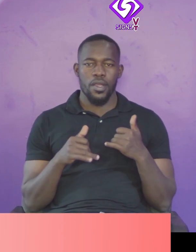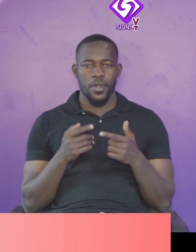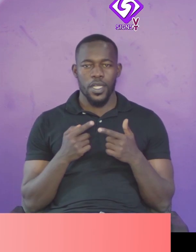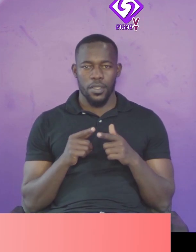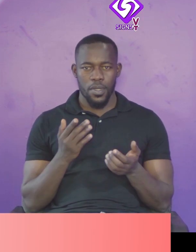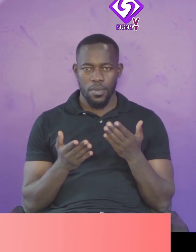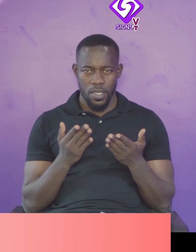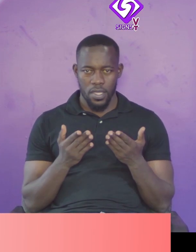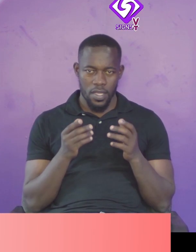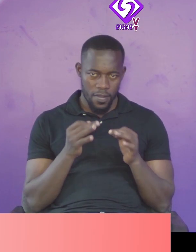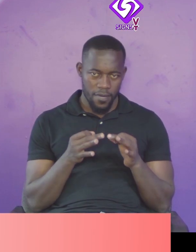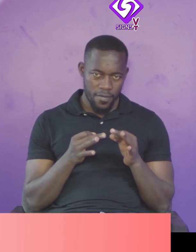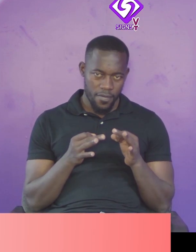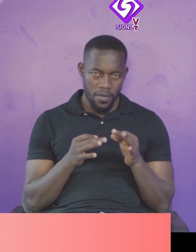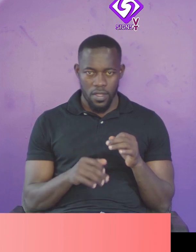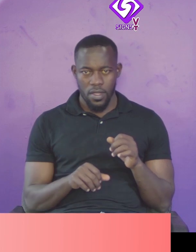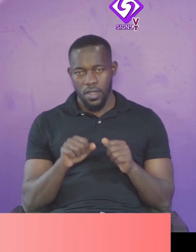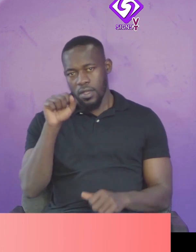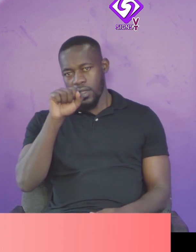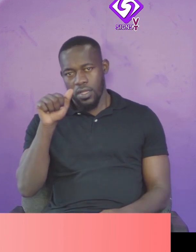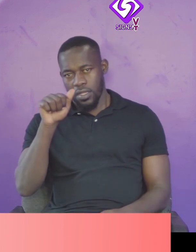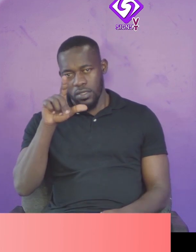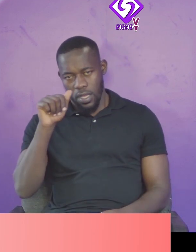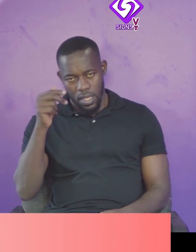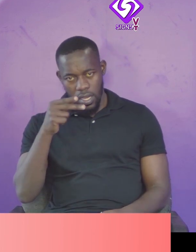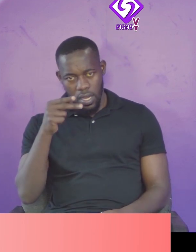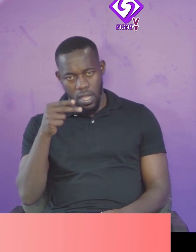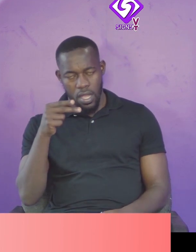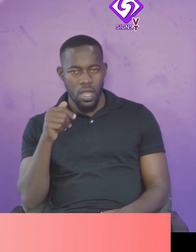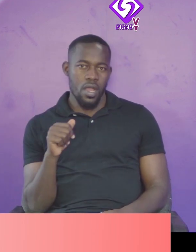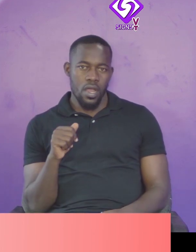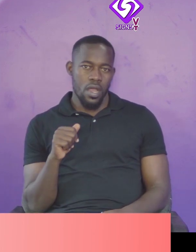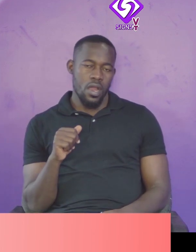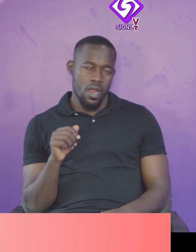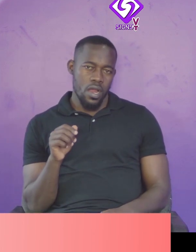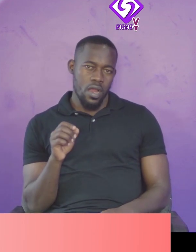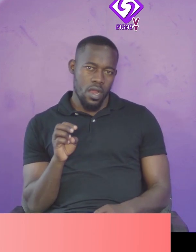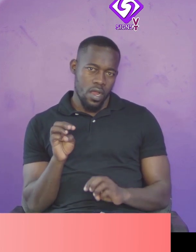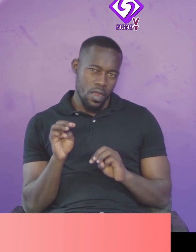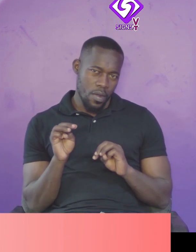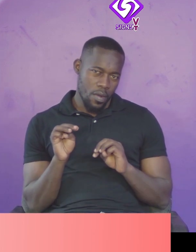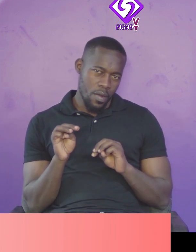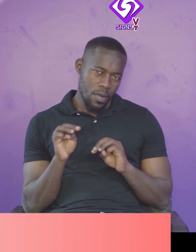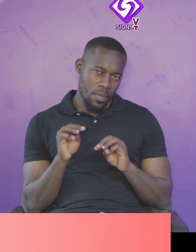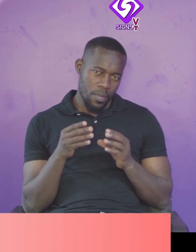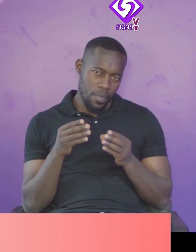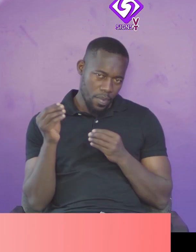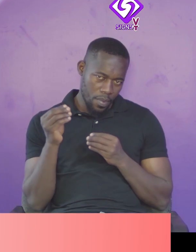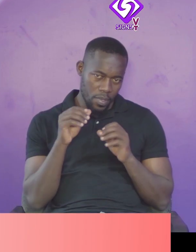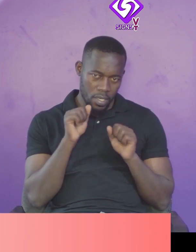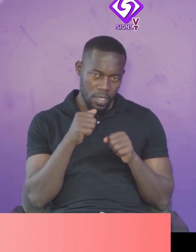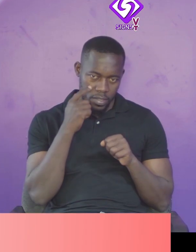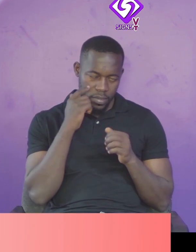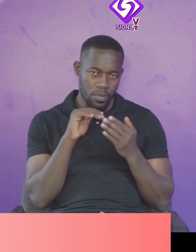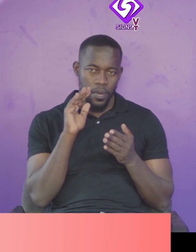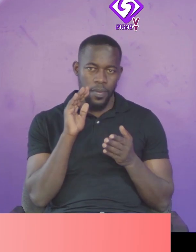when Salah goes, we might see him in the starting lineup. I think we can talk